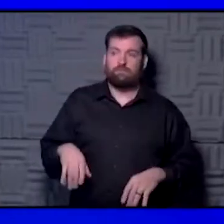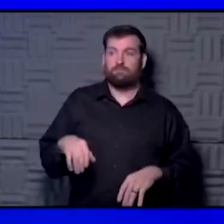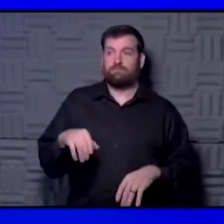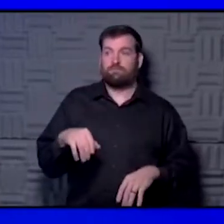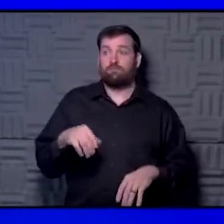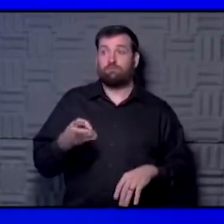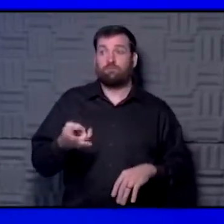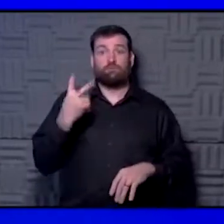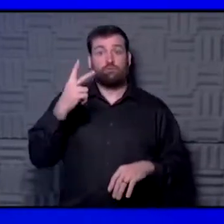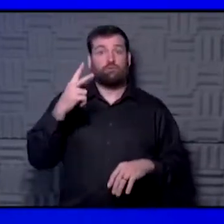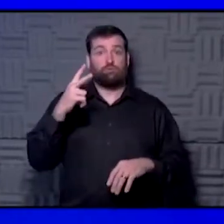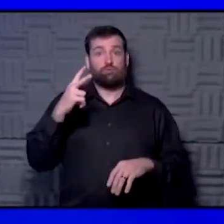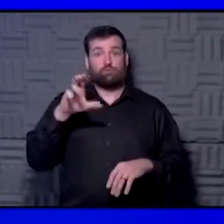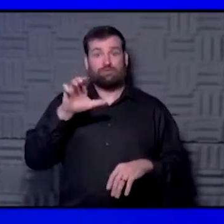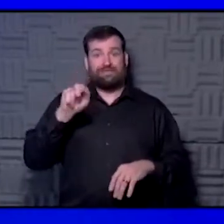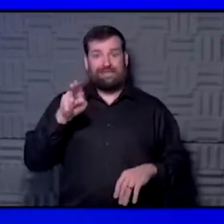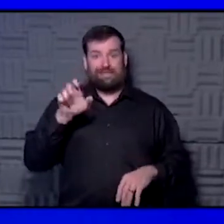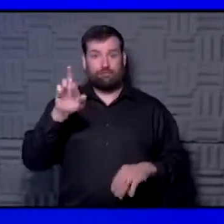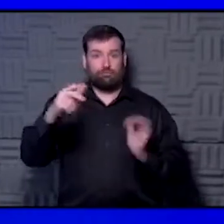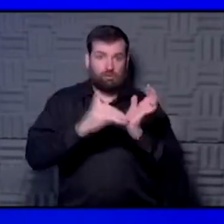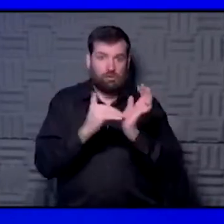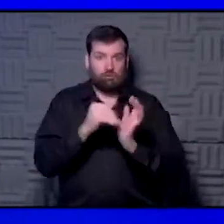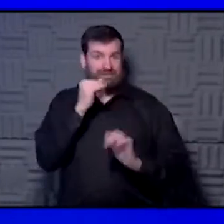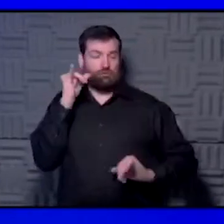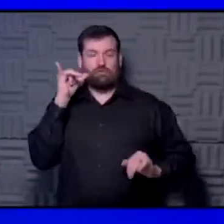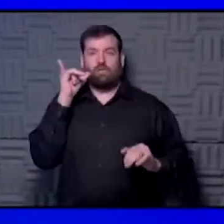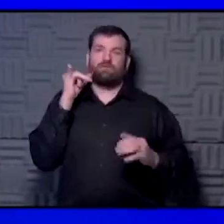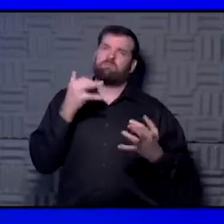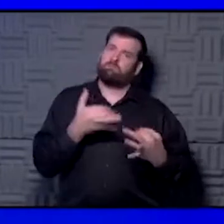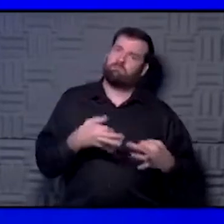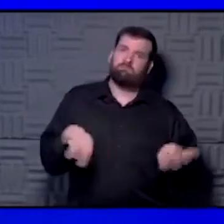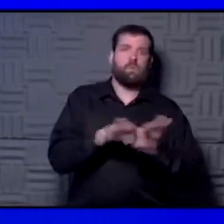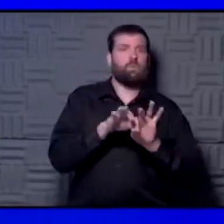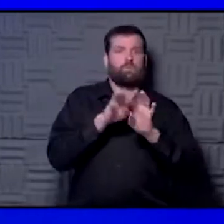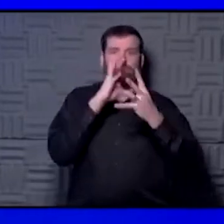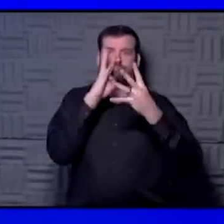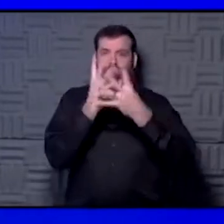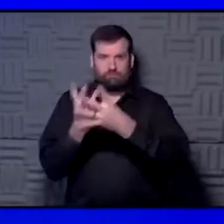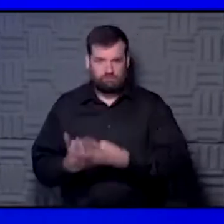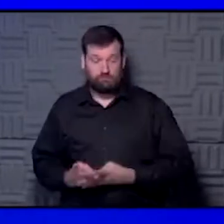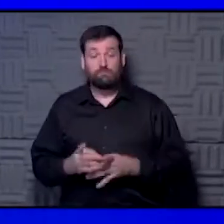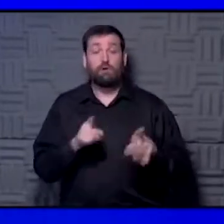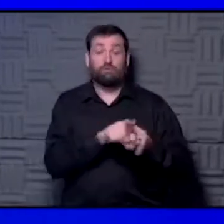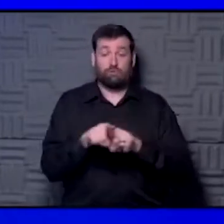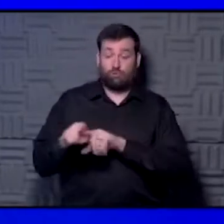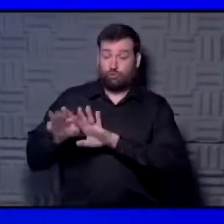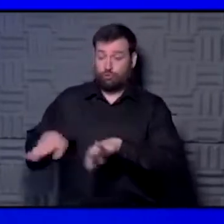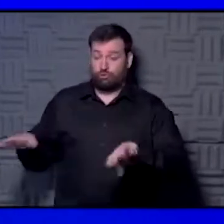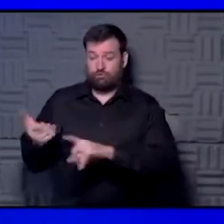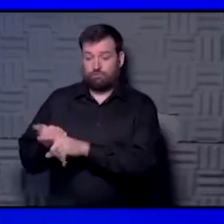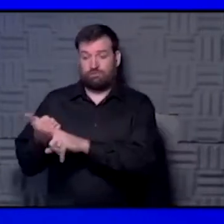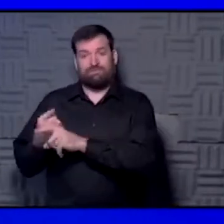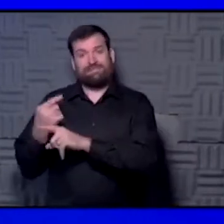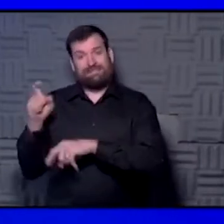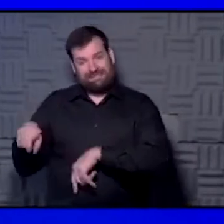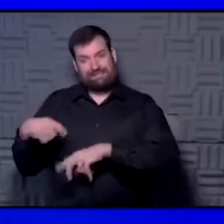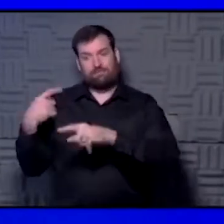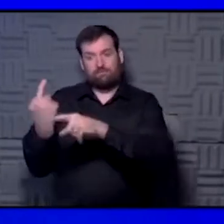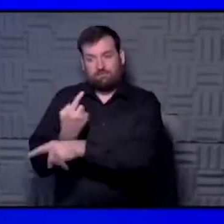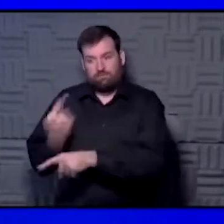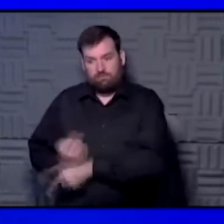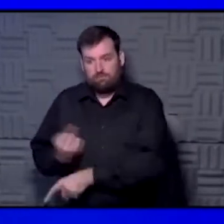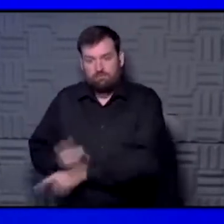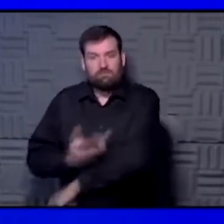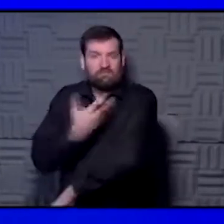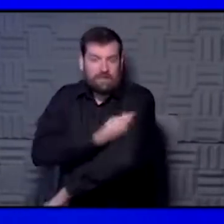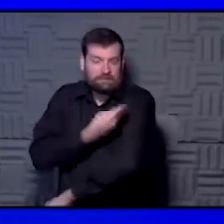two oncologists yesterday how important cancer screening is. We've also talked about how children need their routine pediatric vaccines, and